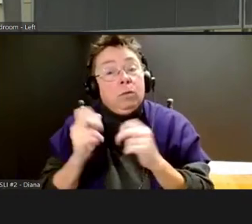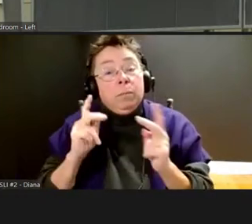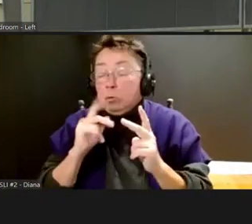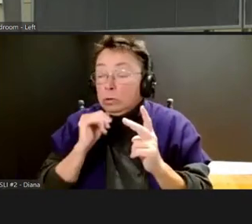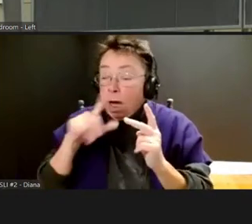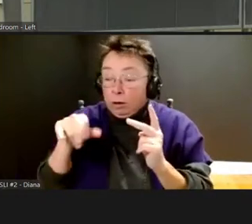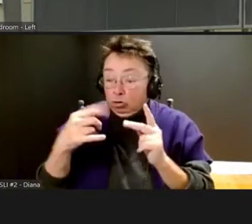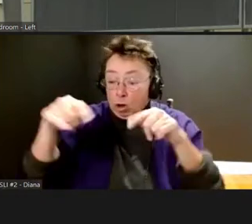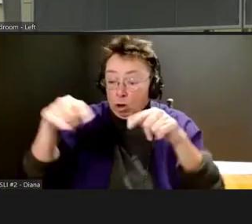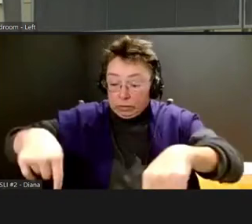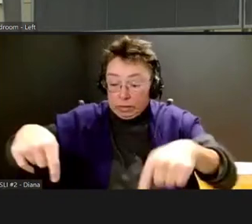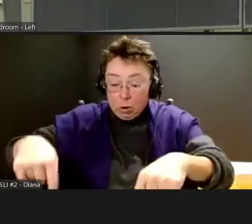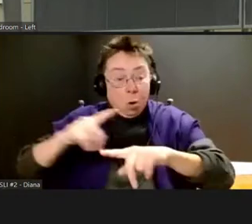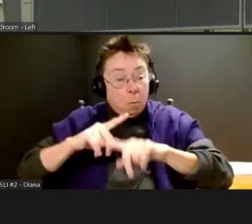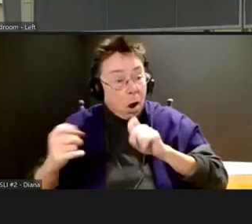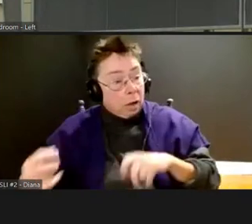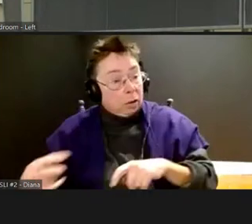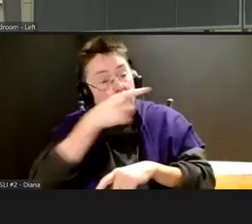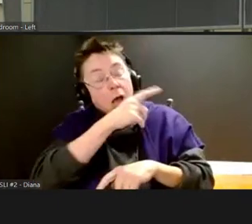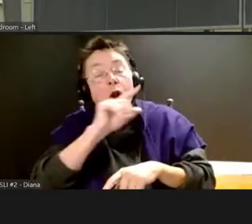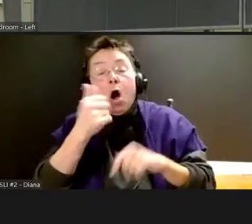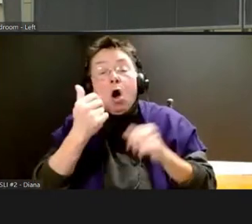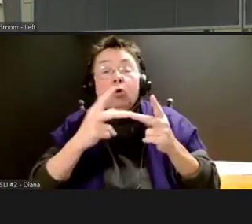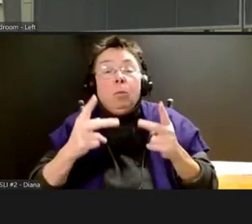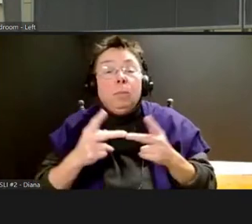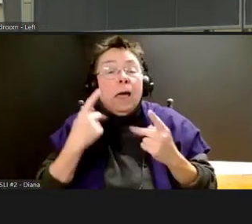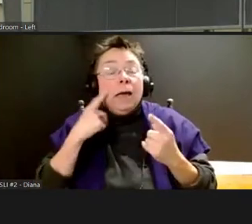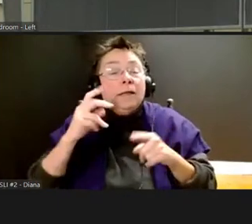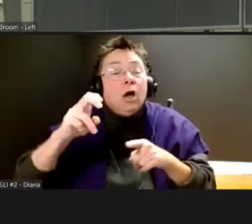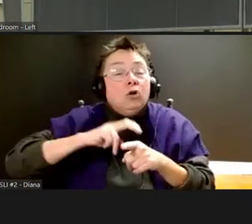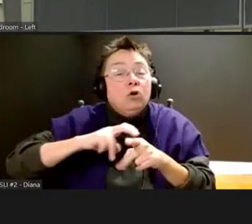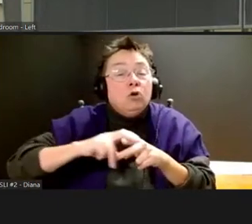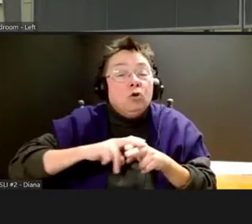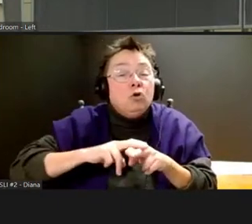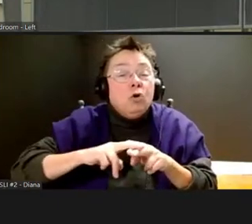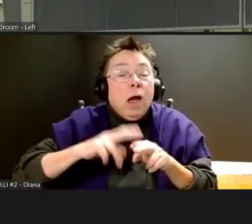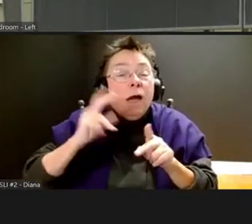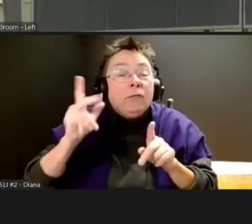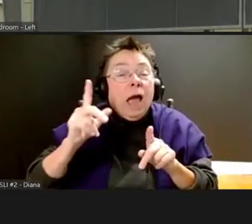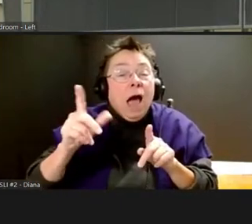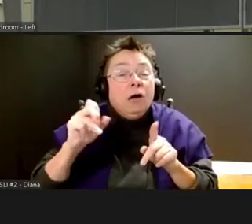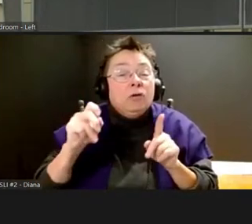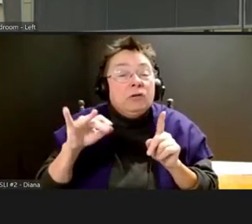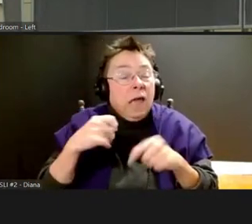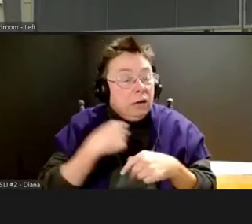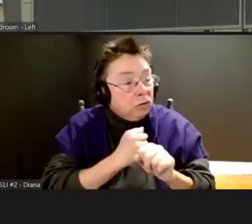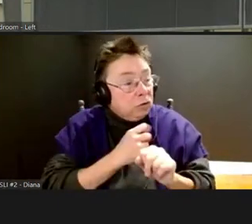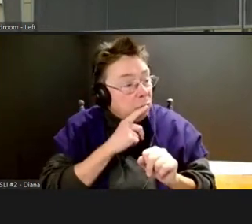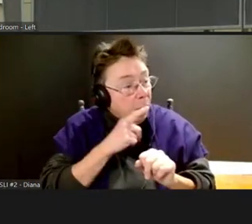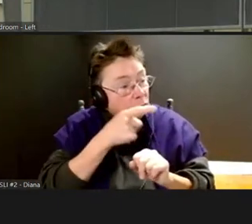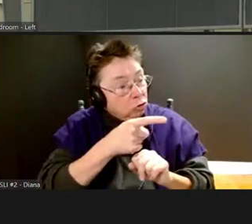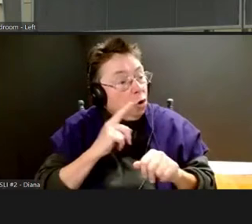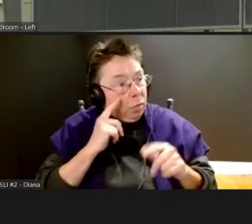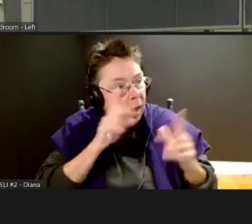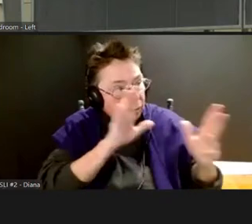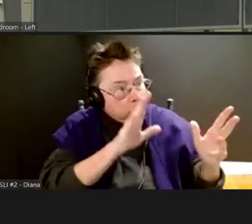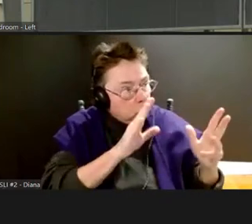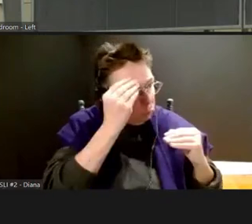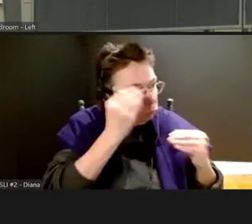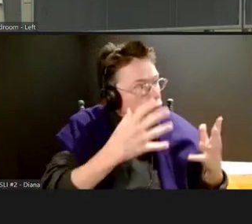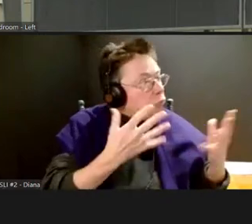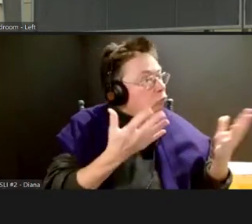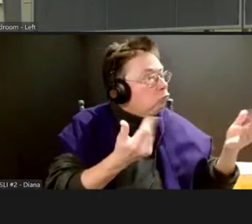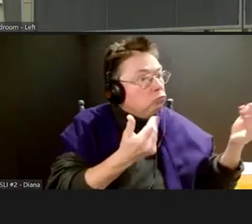of CTA's offices, such as at transit stations, to ensure that their voices would be heard and ensure that